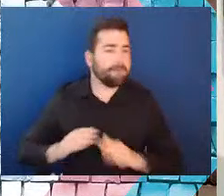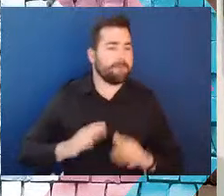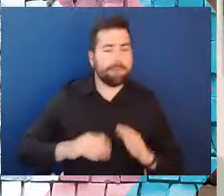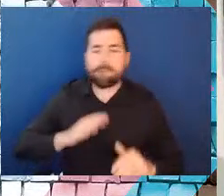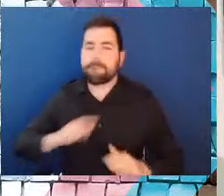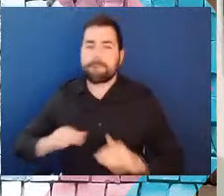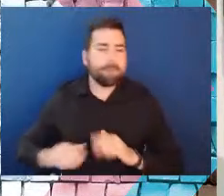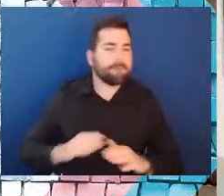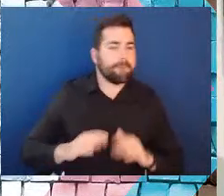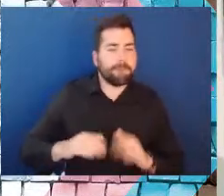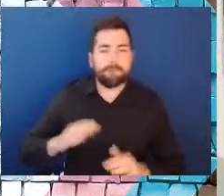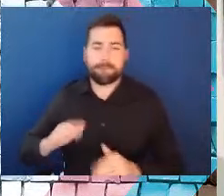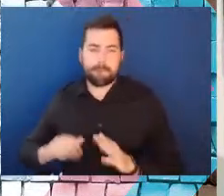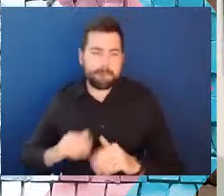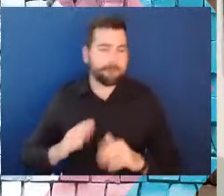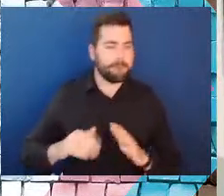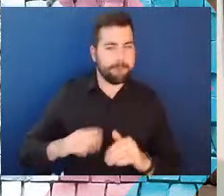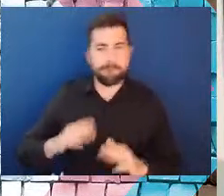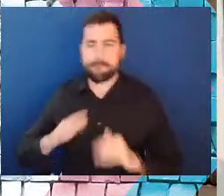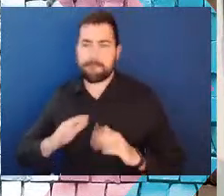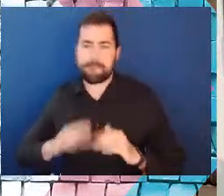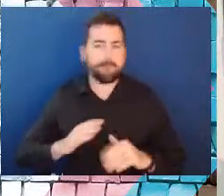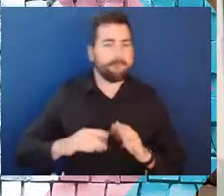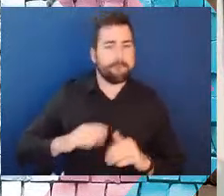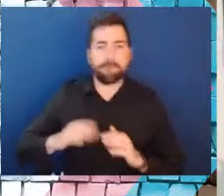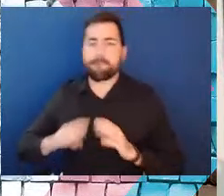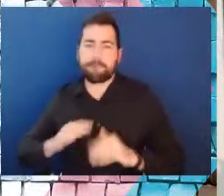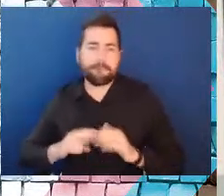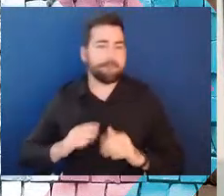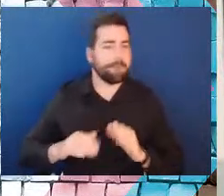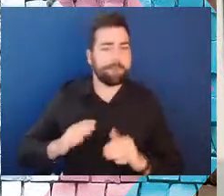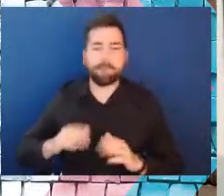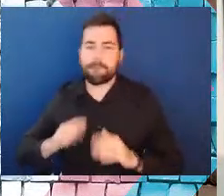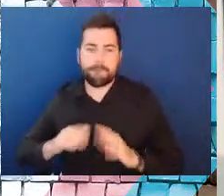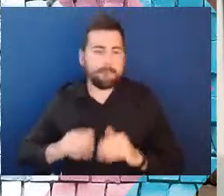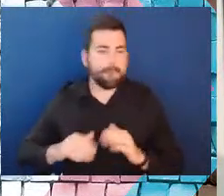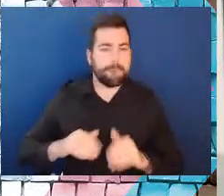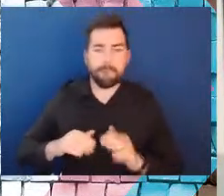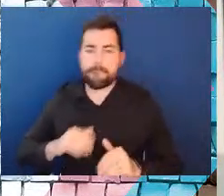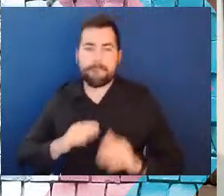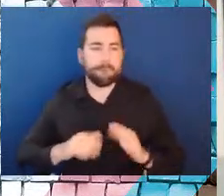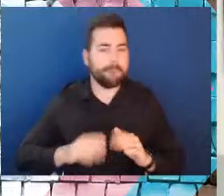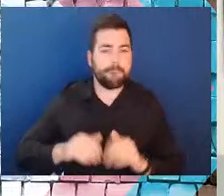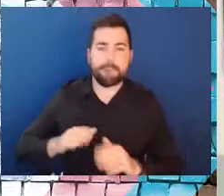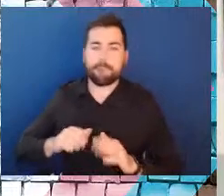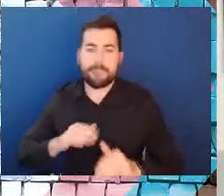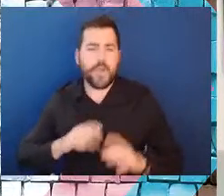Thank you.